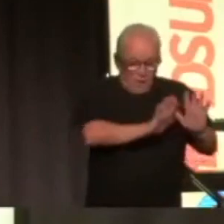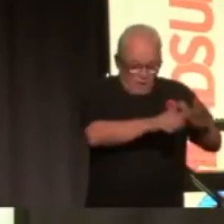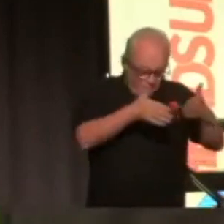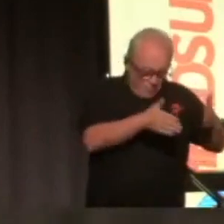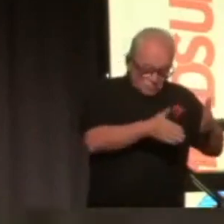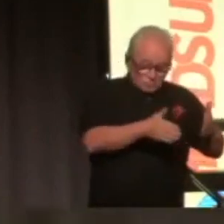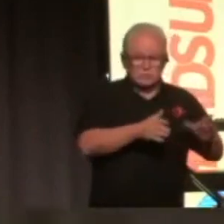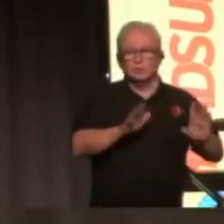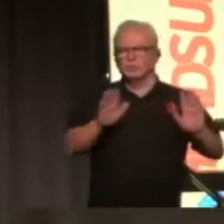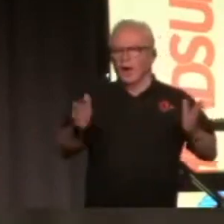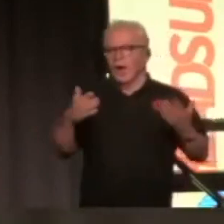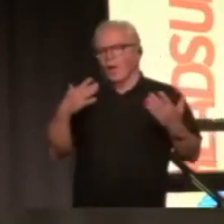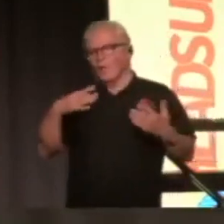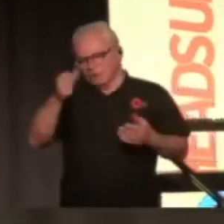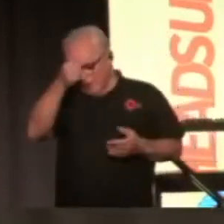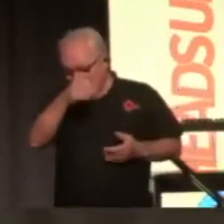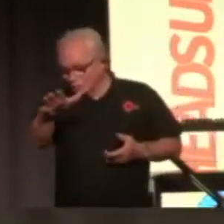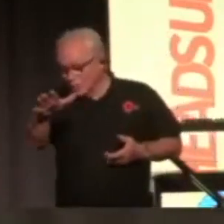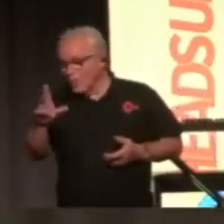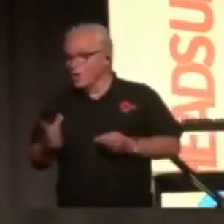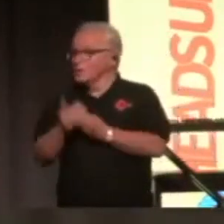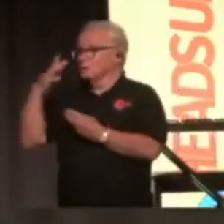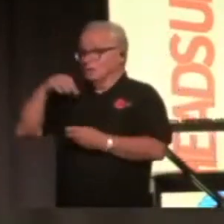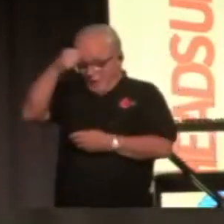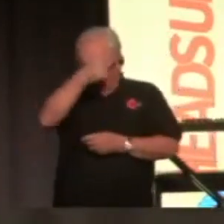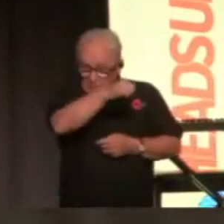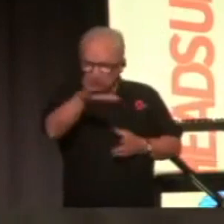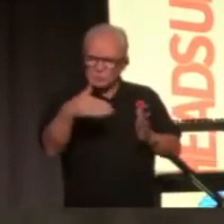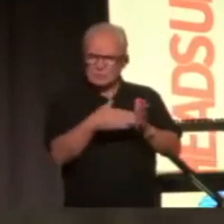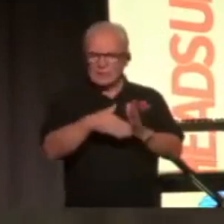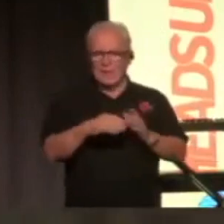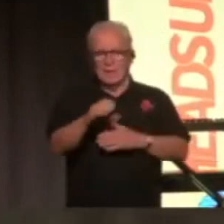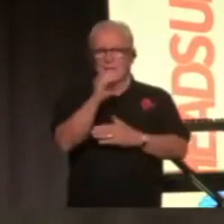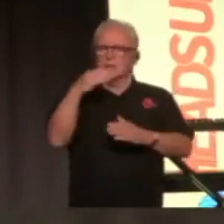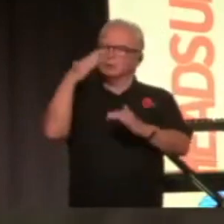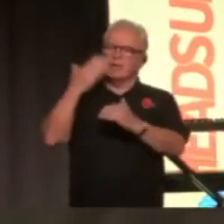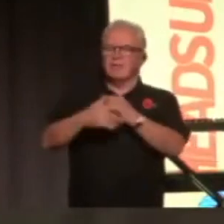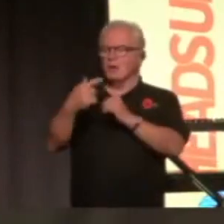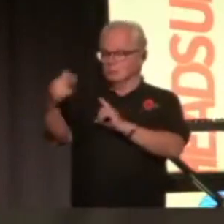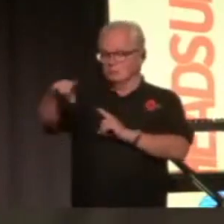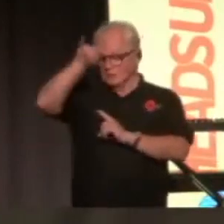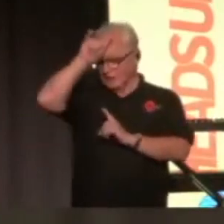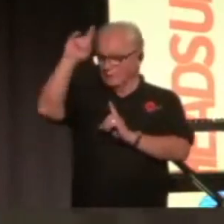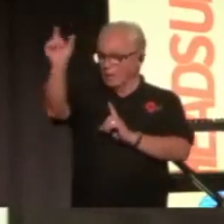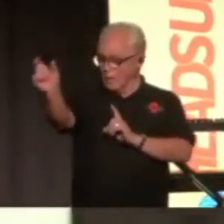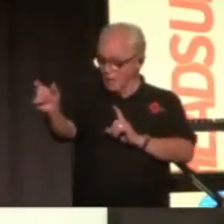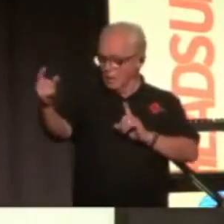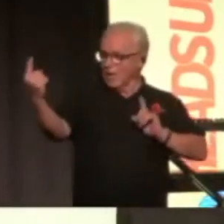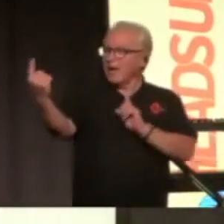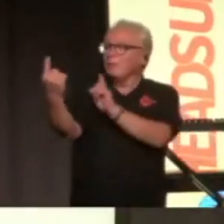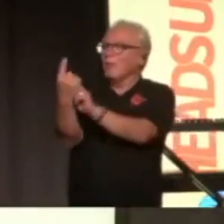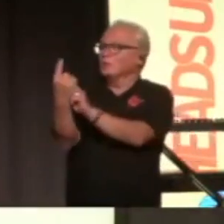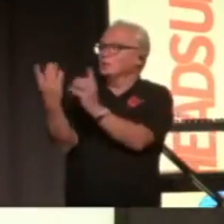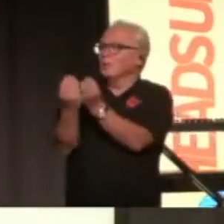I want to give you the heads up. I believe God wants to give you the heads up today, church. I hear God said, never approach the devil with your feelings.